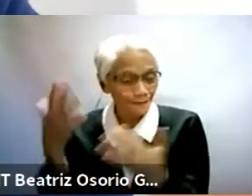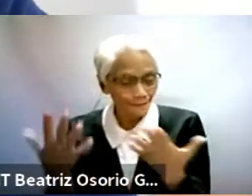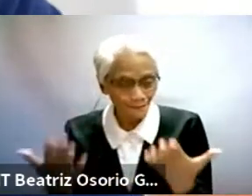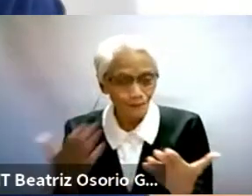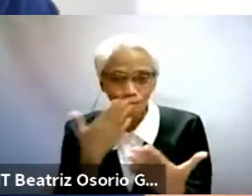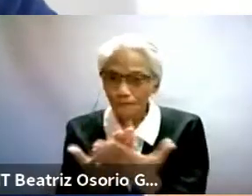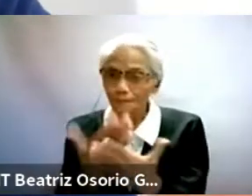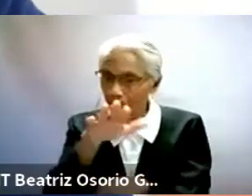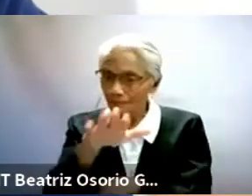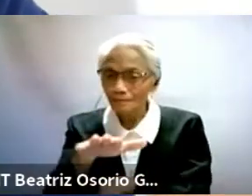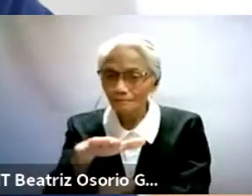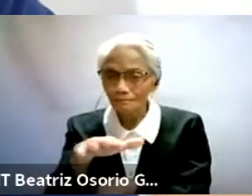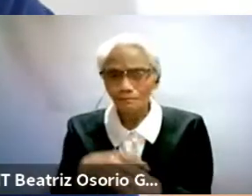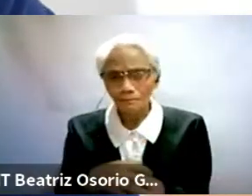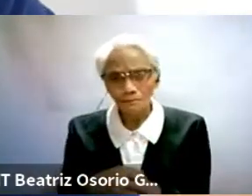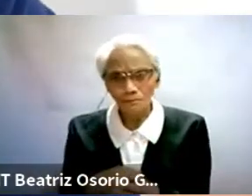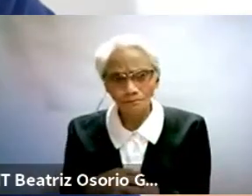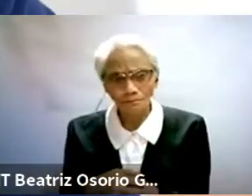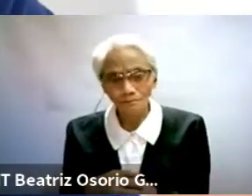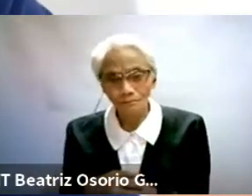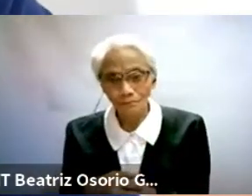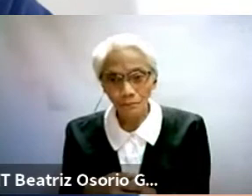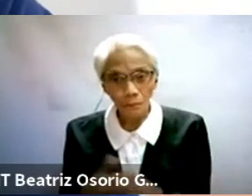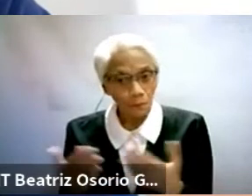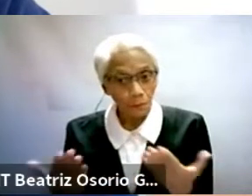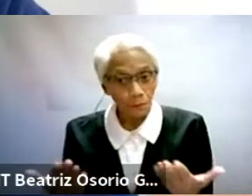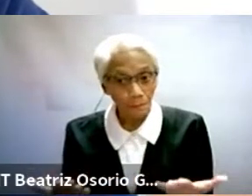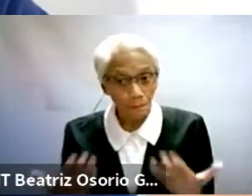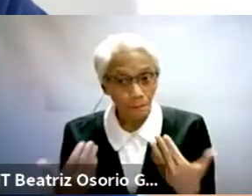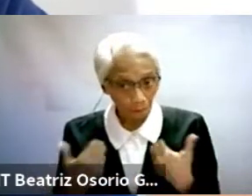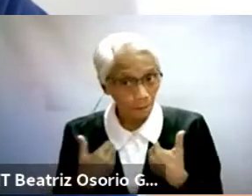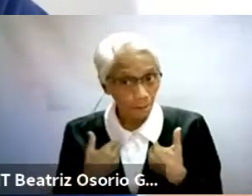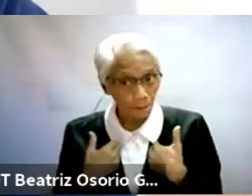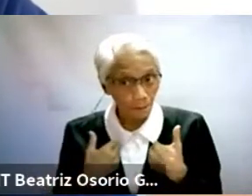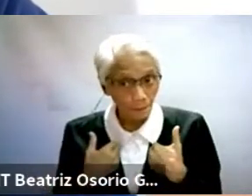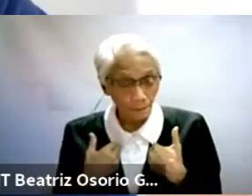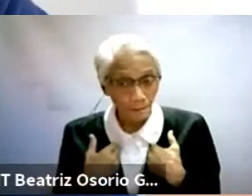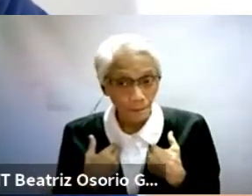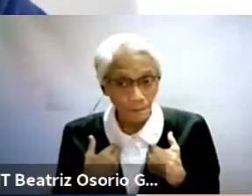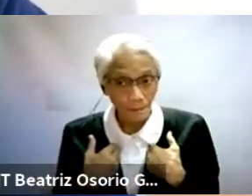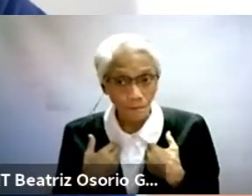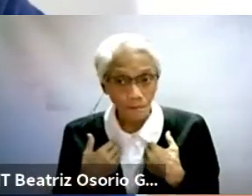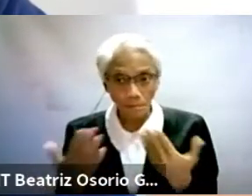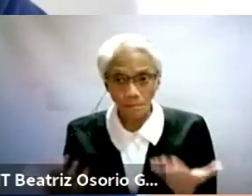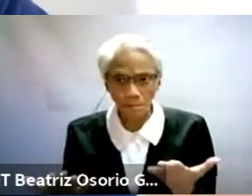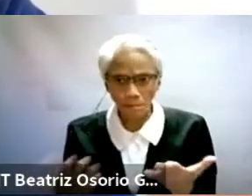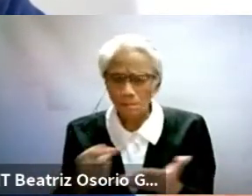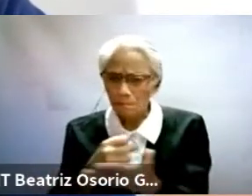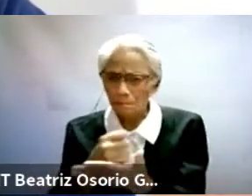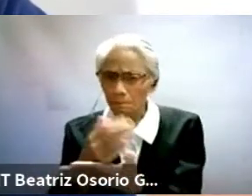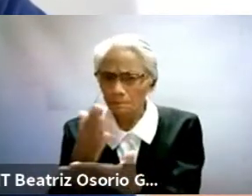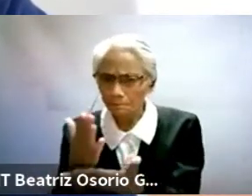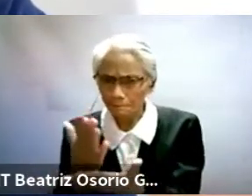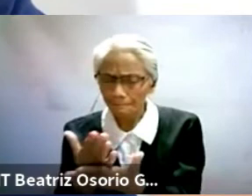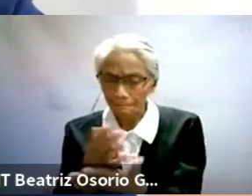I am Beeban Kidron. I'm the chair of Five Rights Foundation, and our